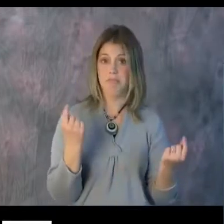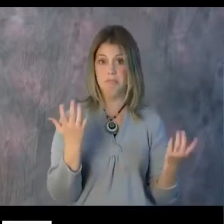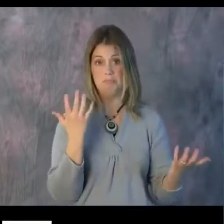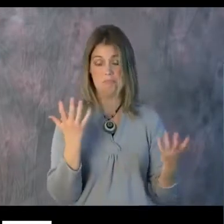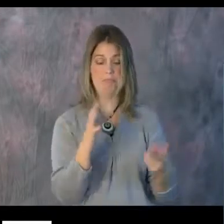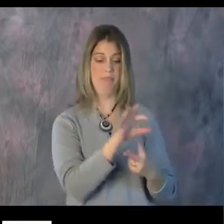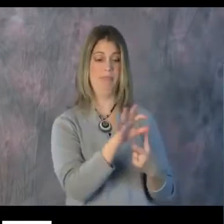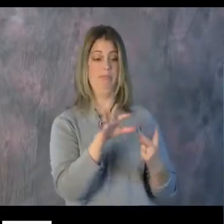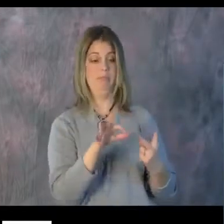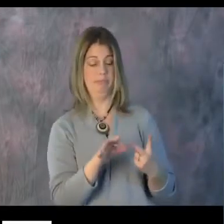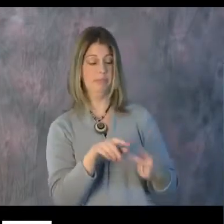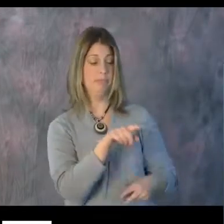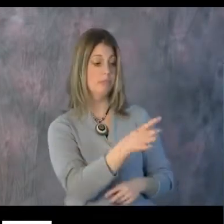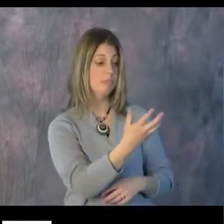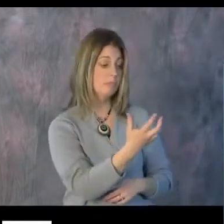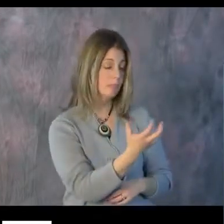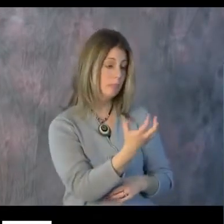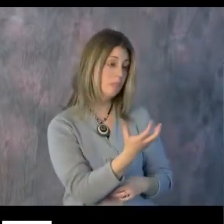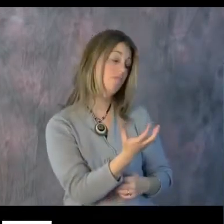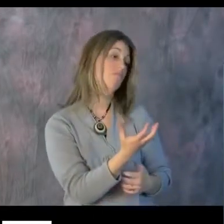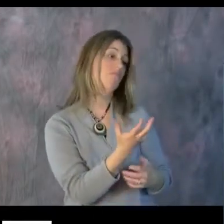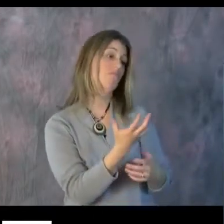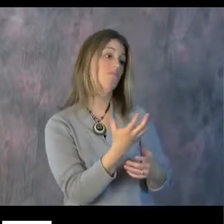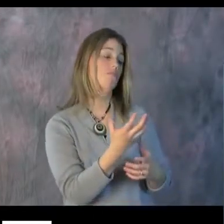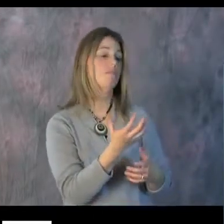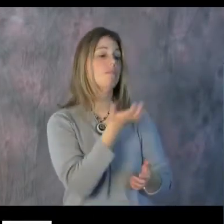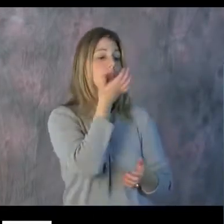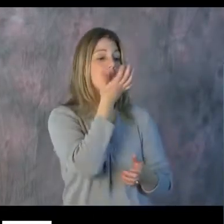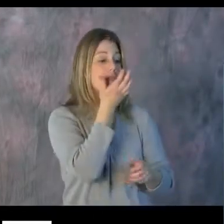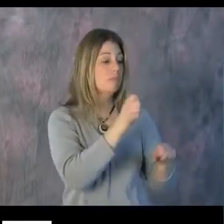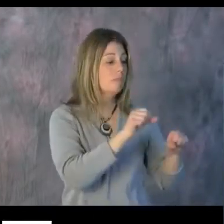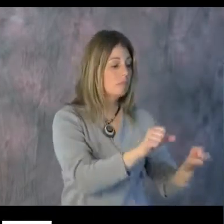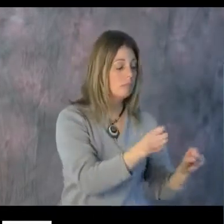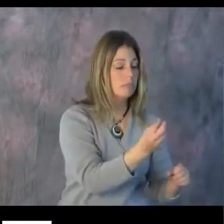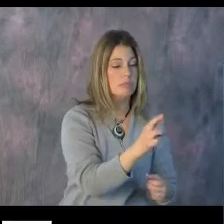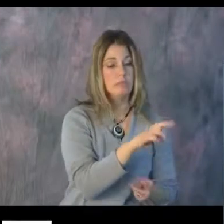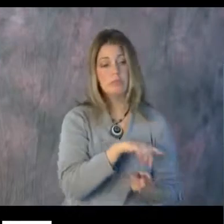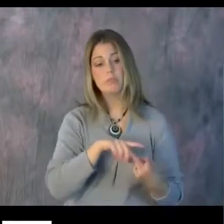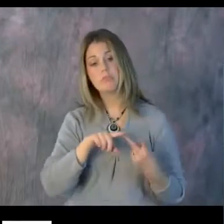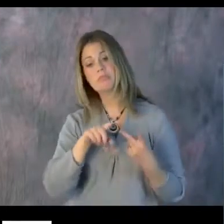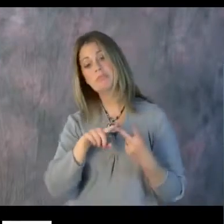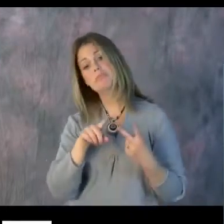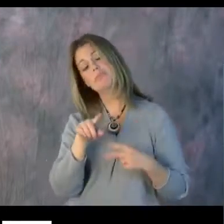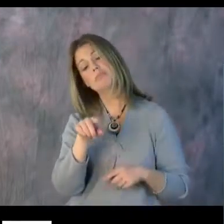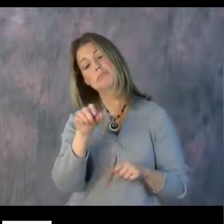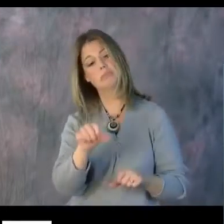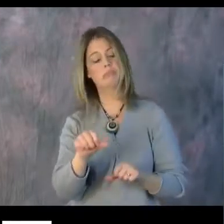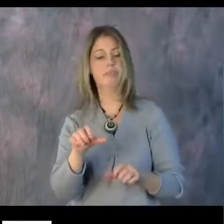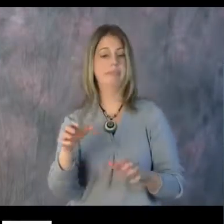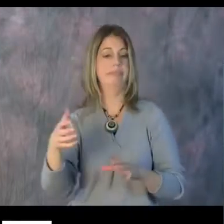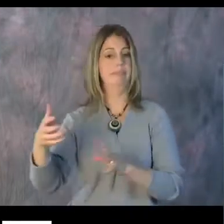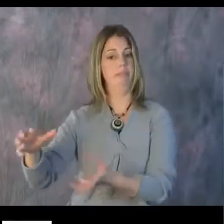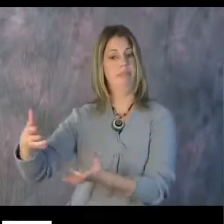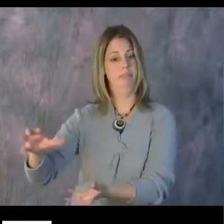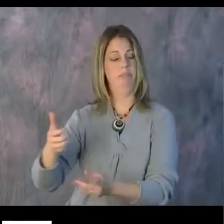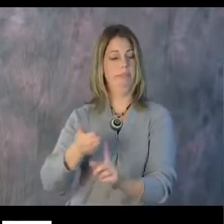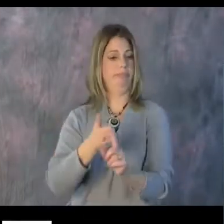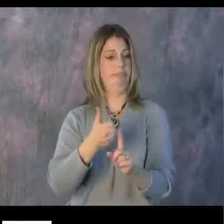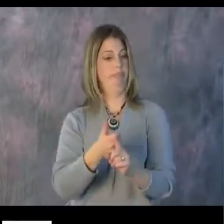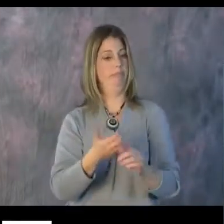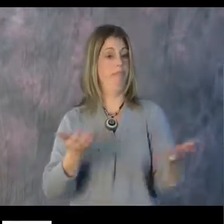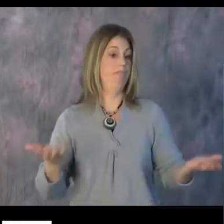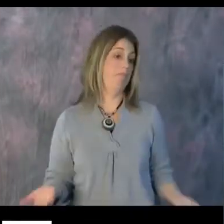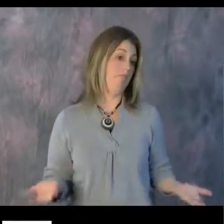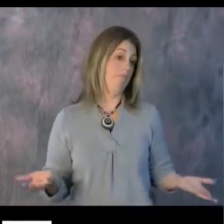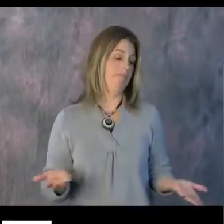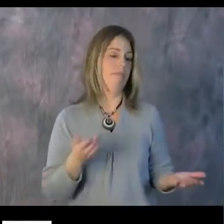Sometimes we tend to give them chores and they refuse to do that. Instead, we could give them choices. For example, we can say, do you want to mow the lawn or do you want to do